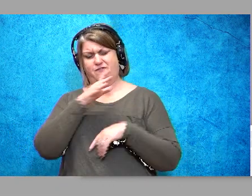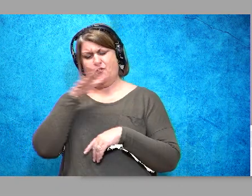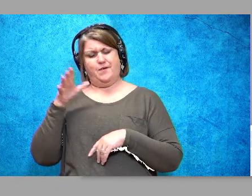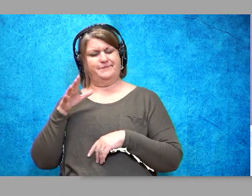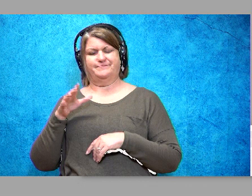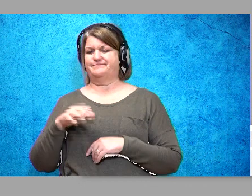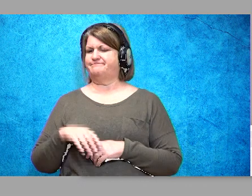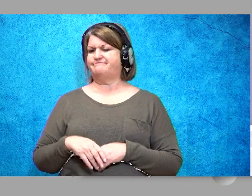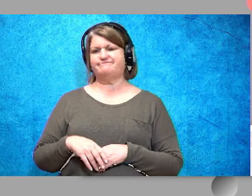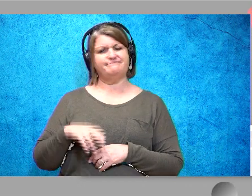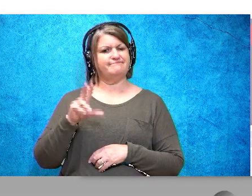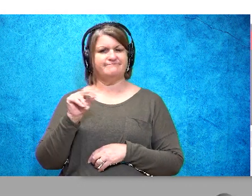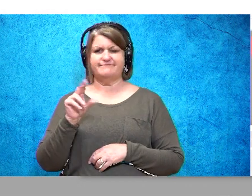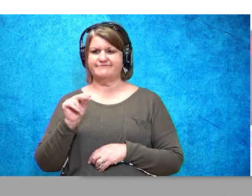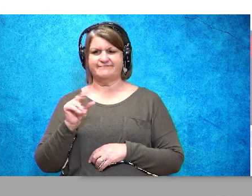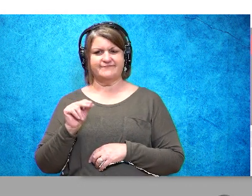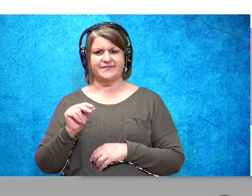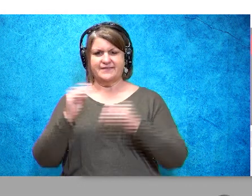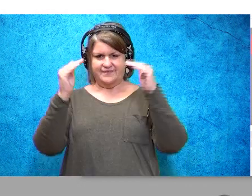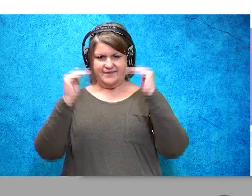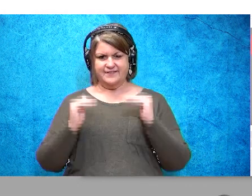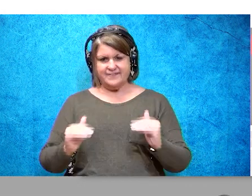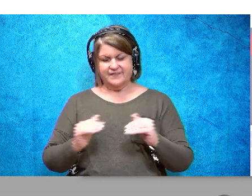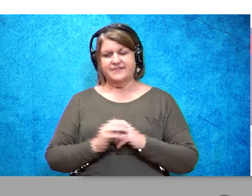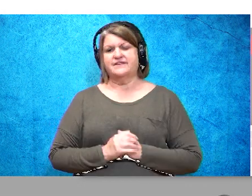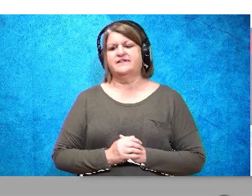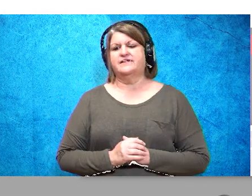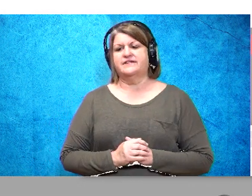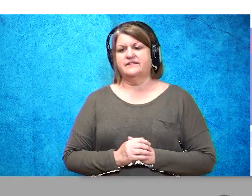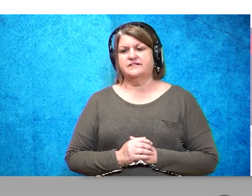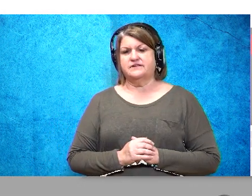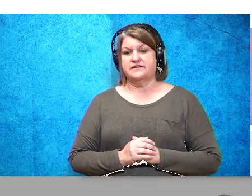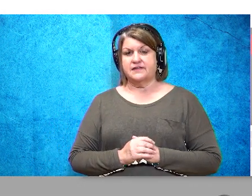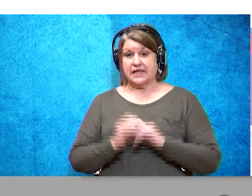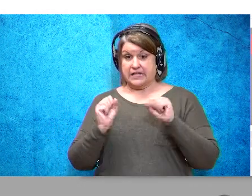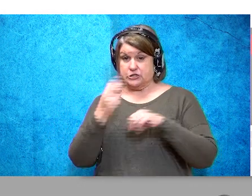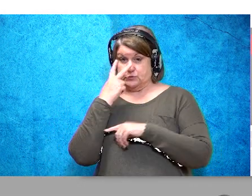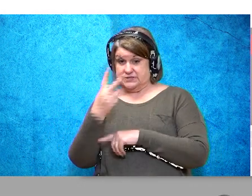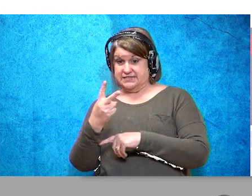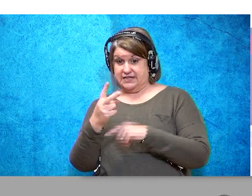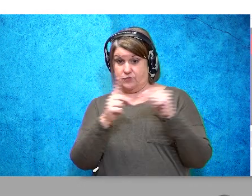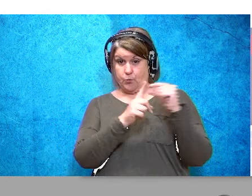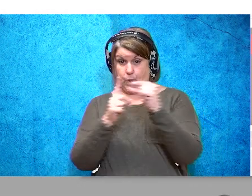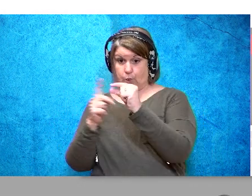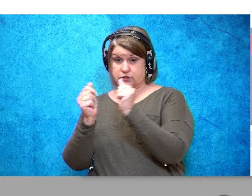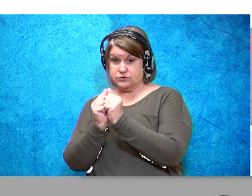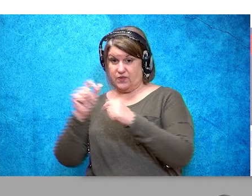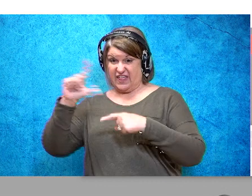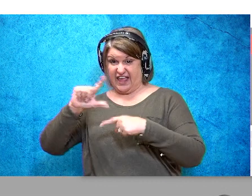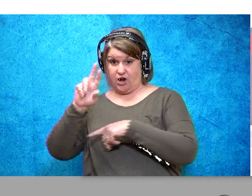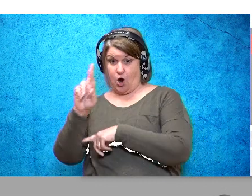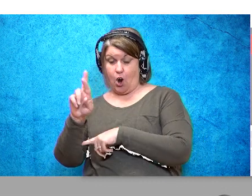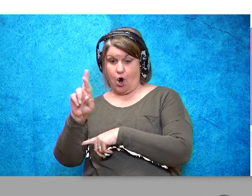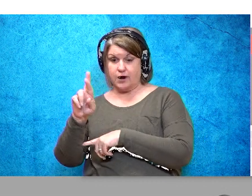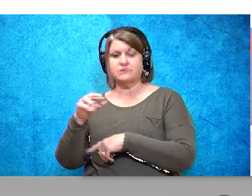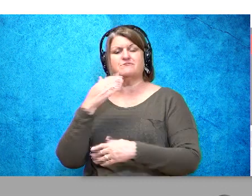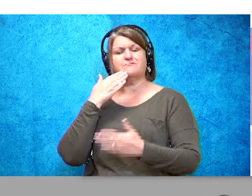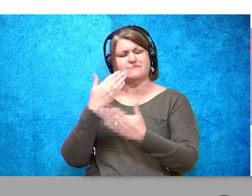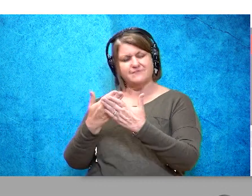No. Let's do another one. Can you pick out the words with AR? Good job.